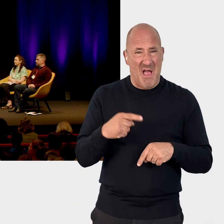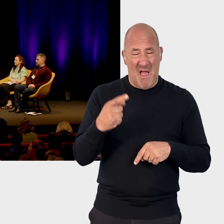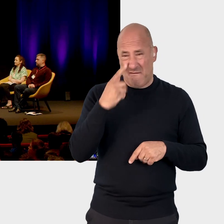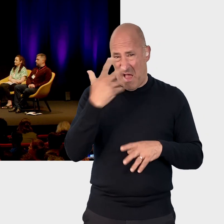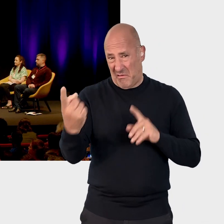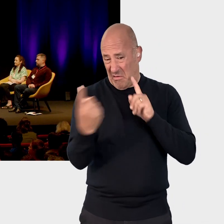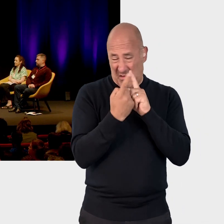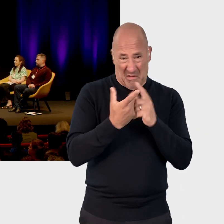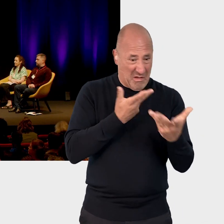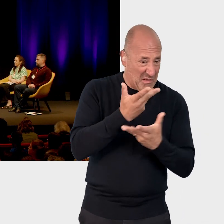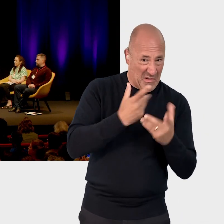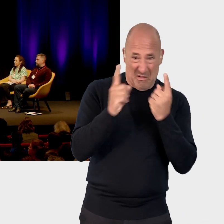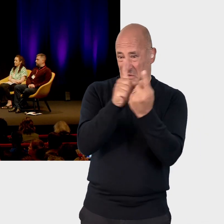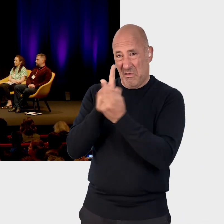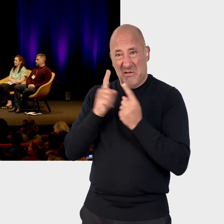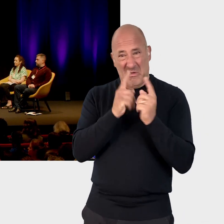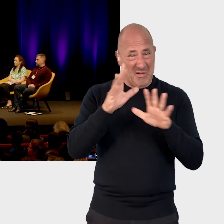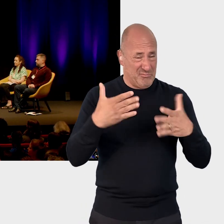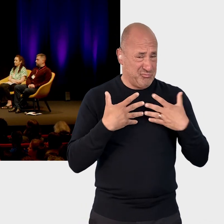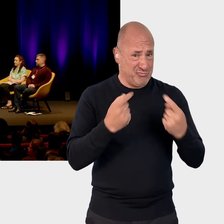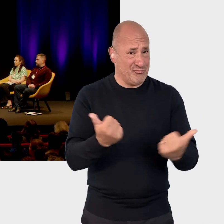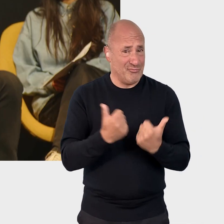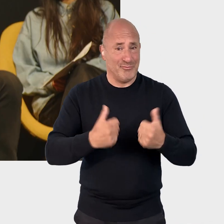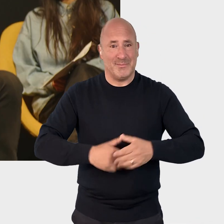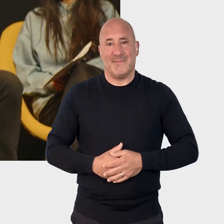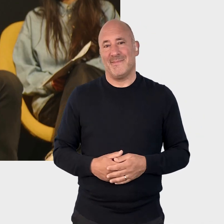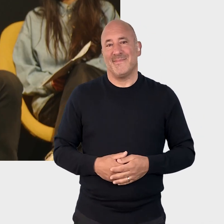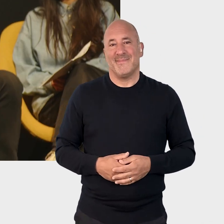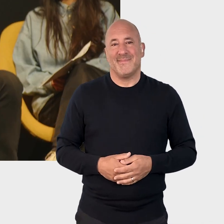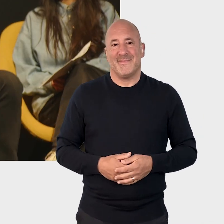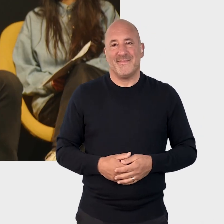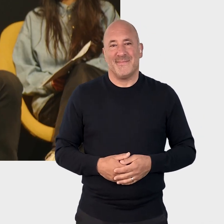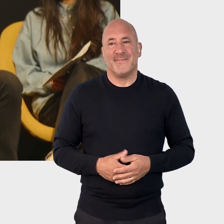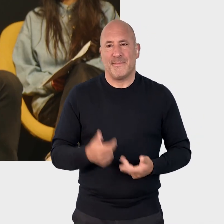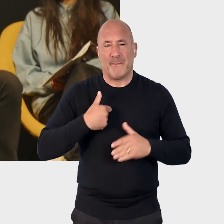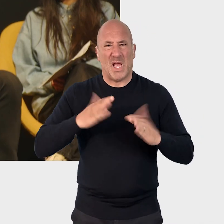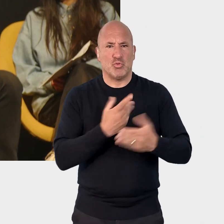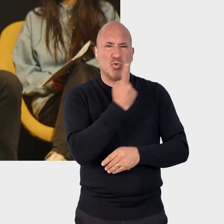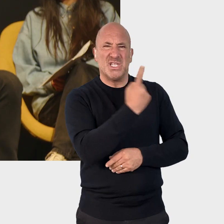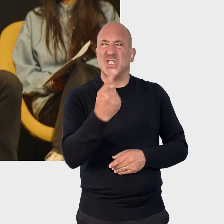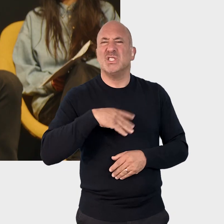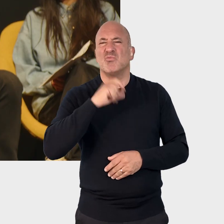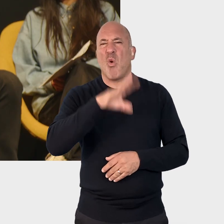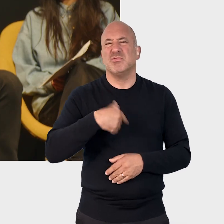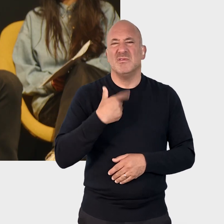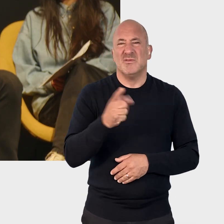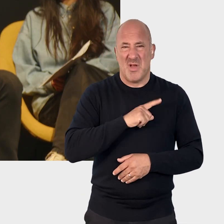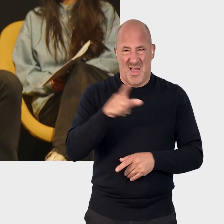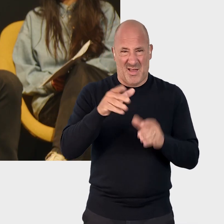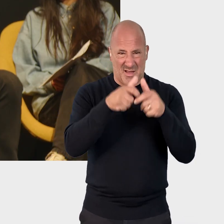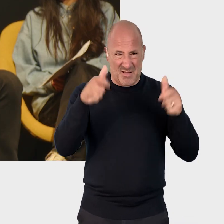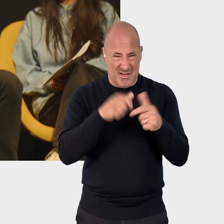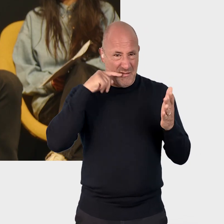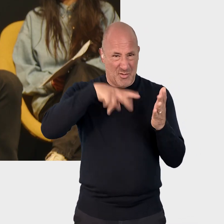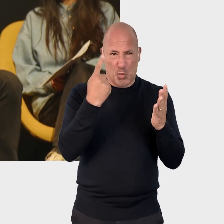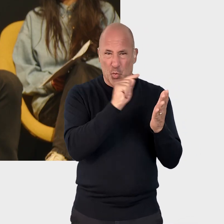also, obviously, over lunch and stuff, the people will be here, so grab them and talk to them there. I'm not going to introduce each